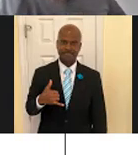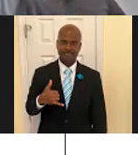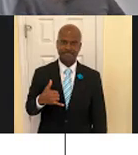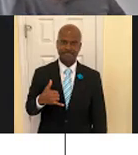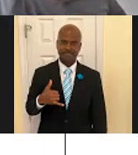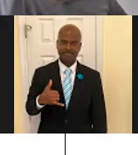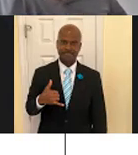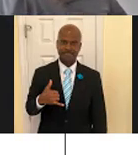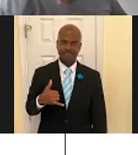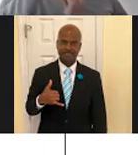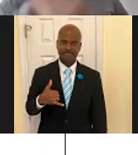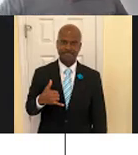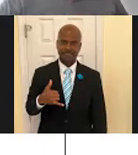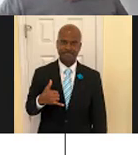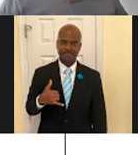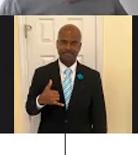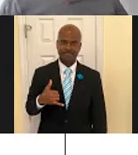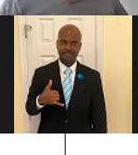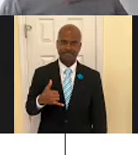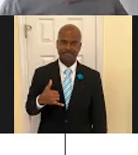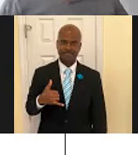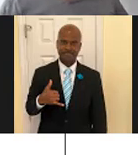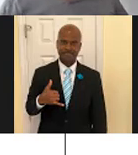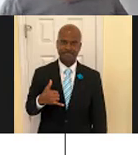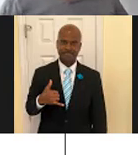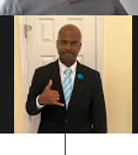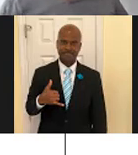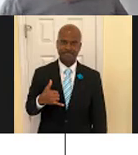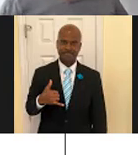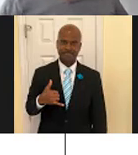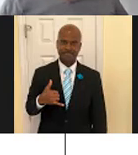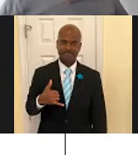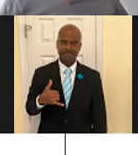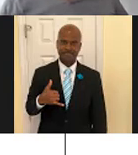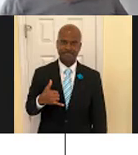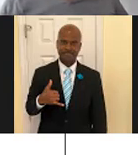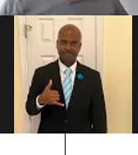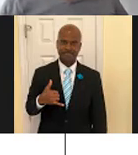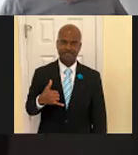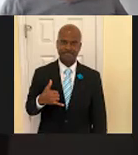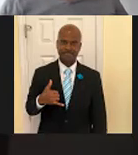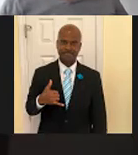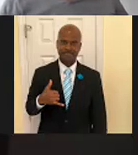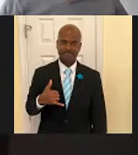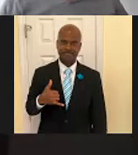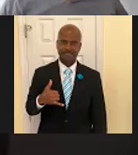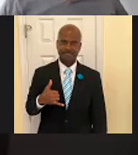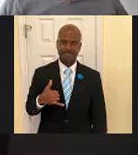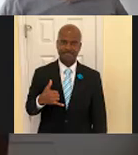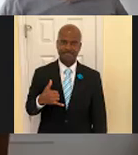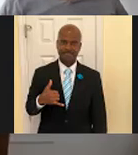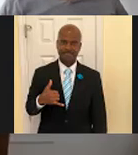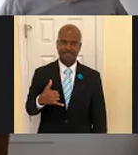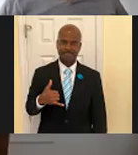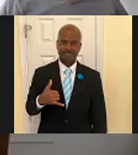those outside conversations. Let me show you one more thing before I open up for questions and answers. Let me come out